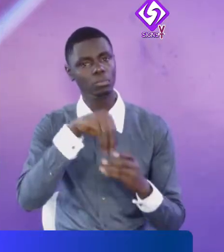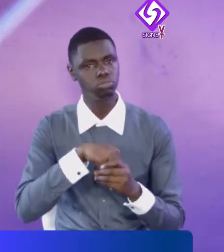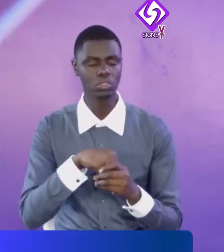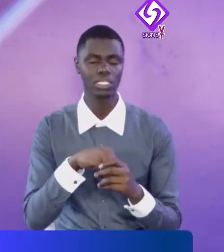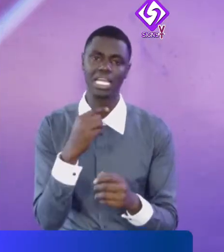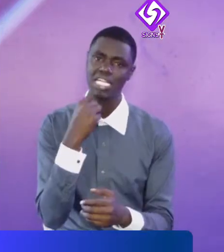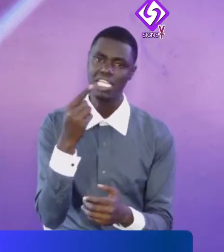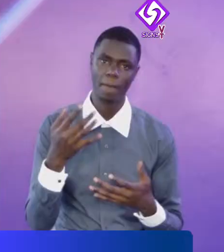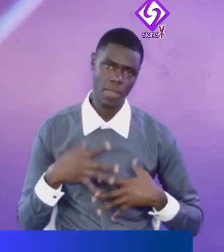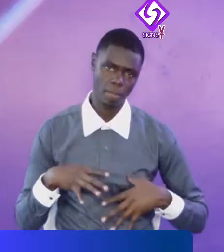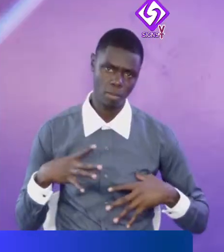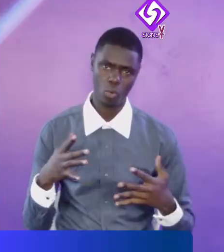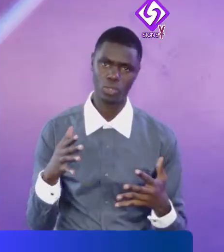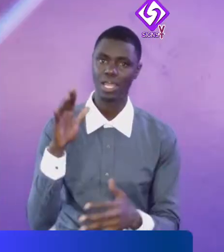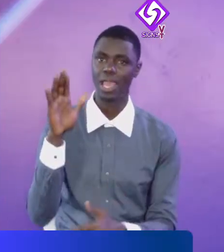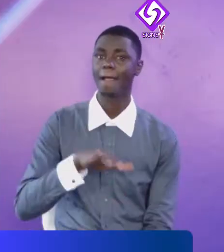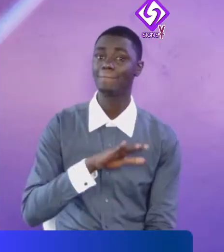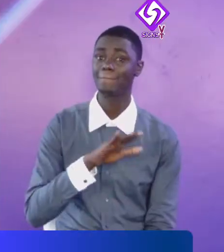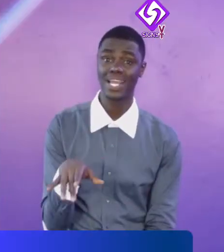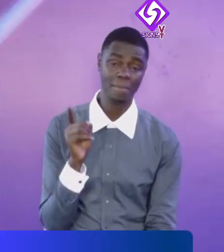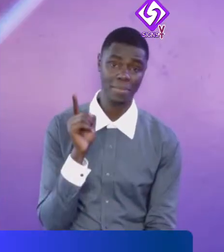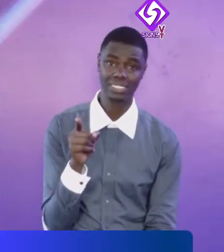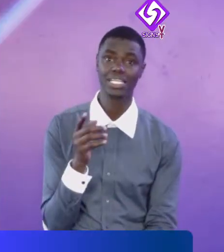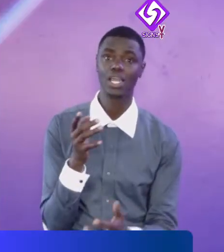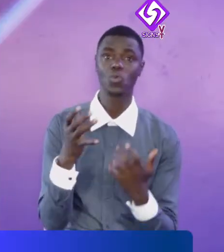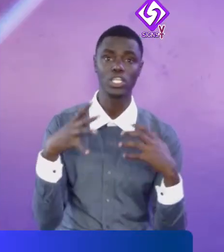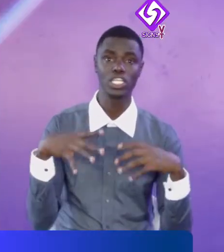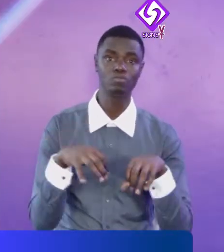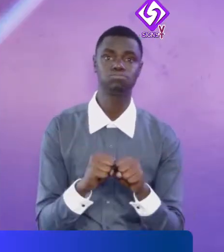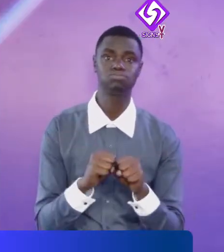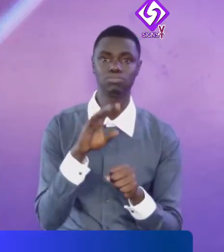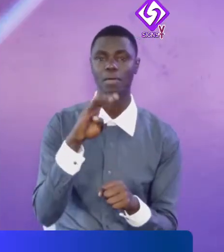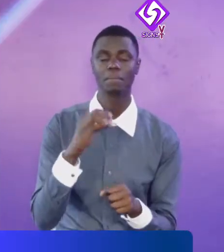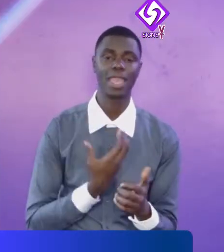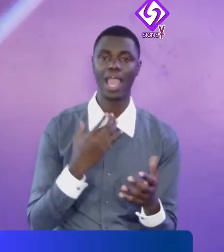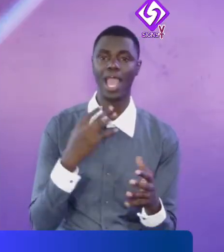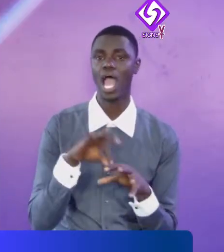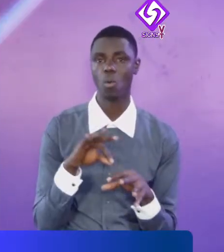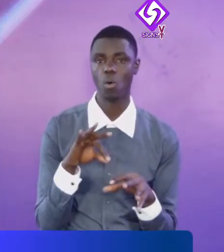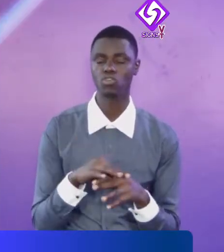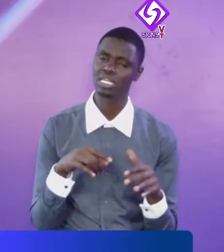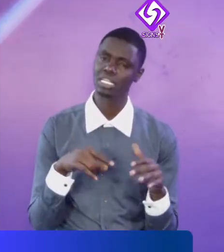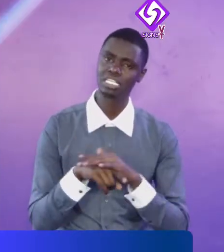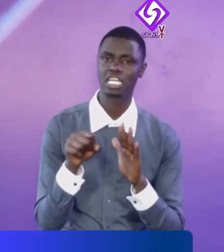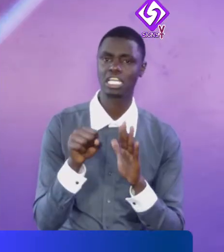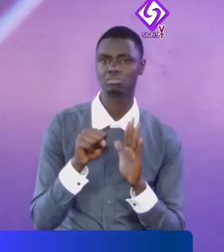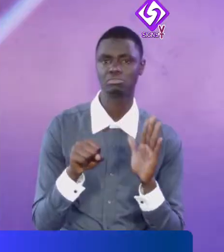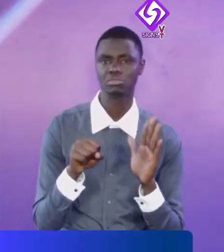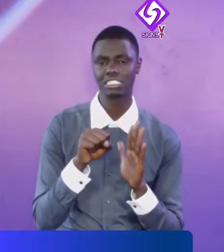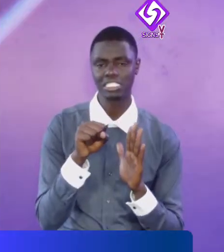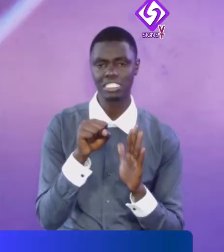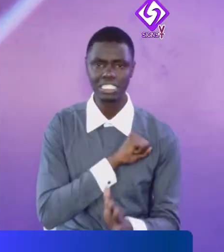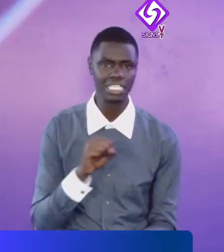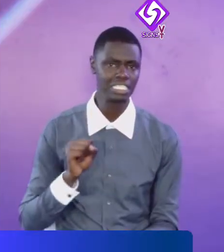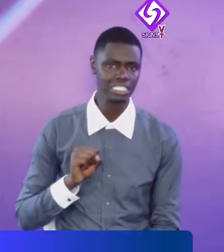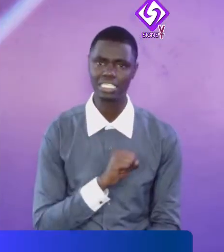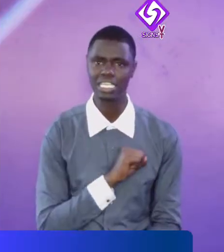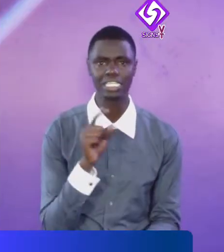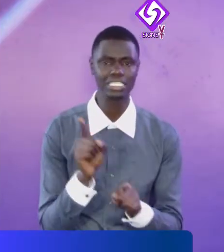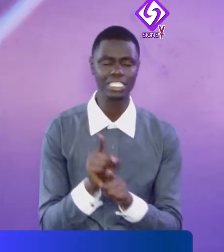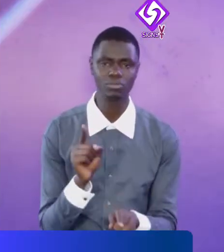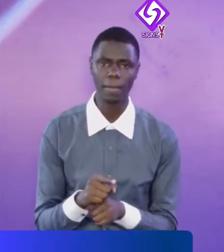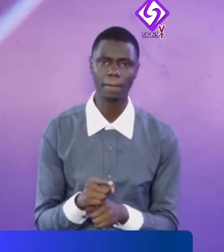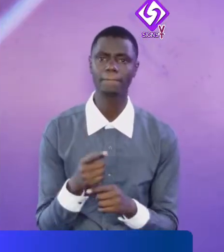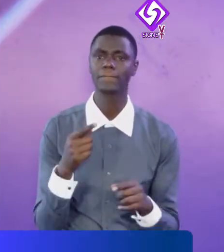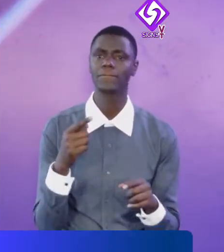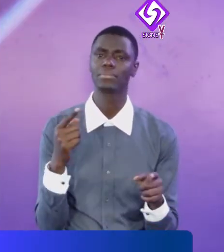people, Parliament, we need to occupy it by our votes. I went to the Senate, I said the same thing. I went to Mesoleum where Kenyatta